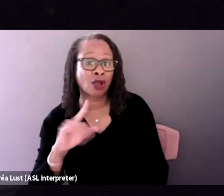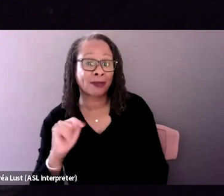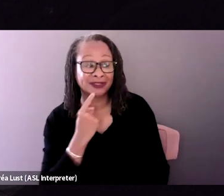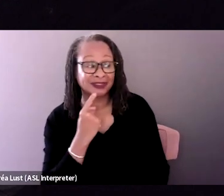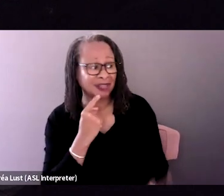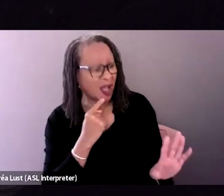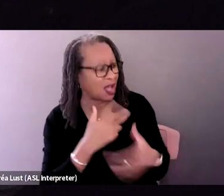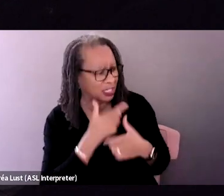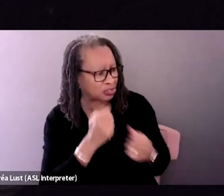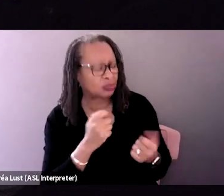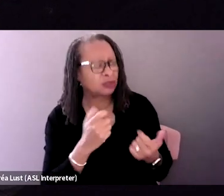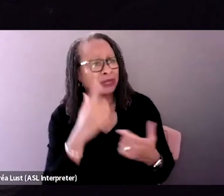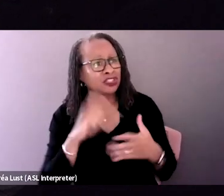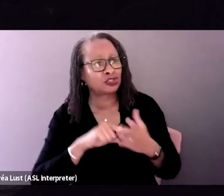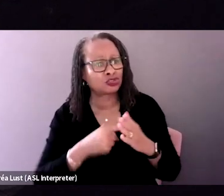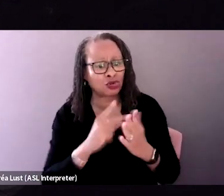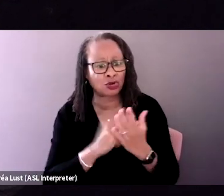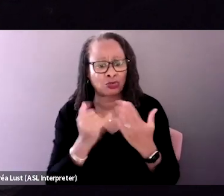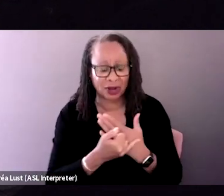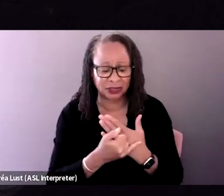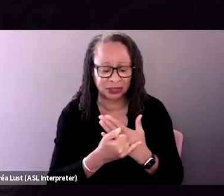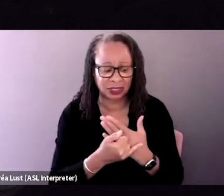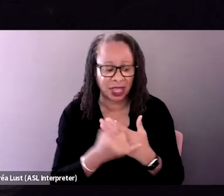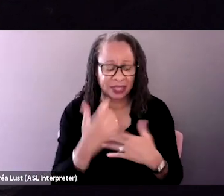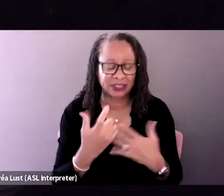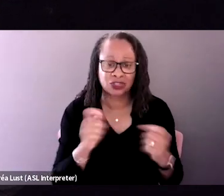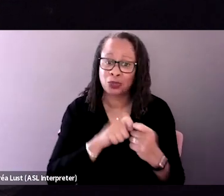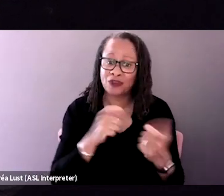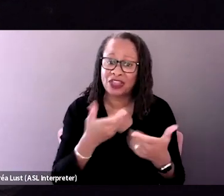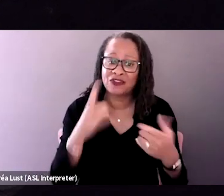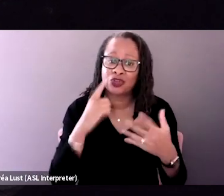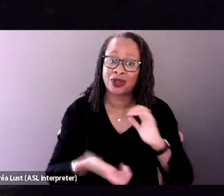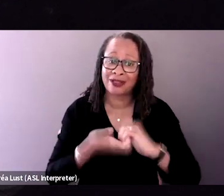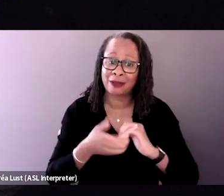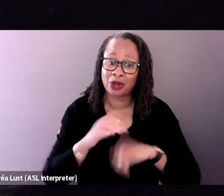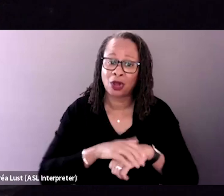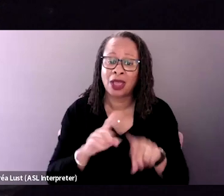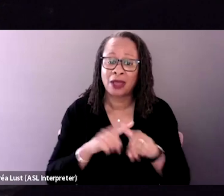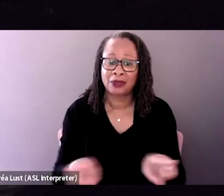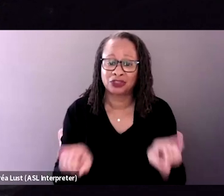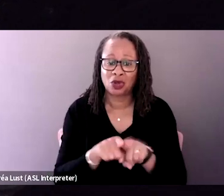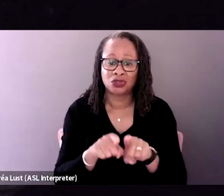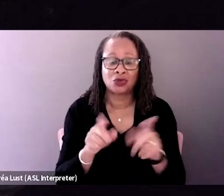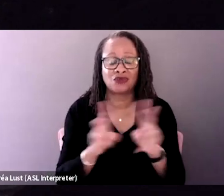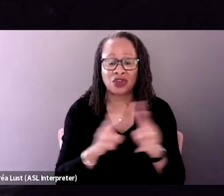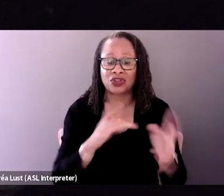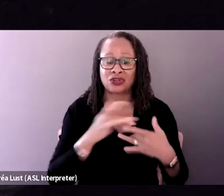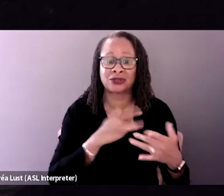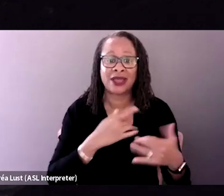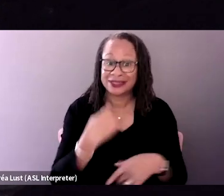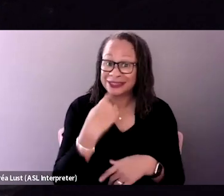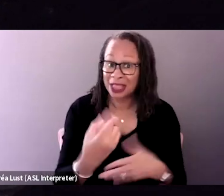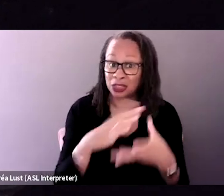this idea that it's the perfect thing for you to collaborate on, but you're also clearly probably worried about telling it right. So can you